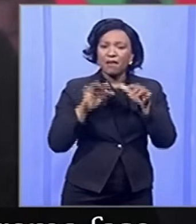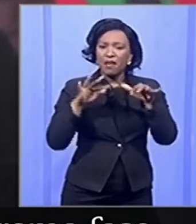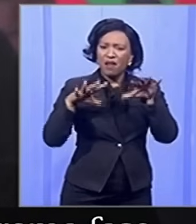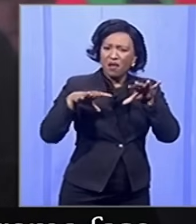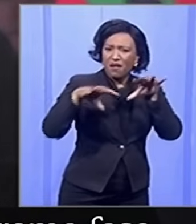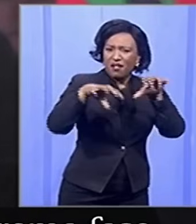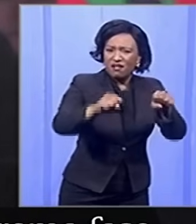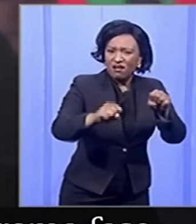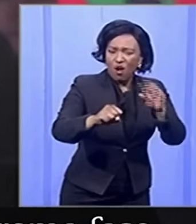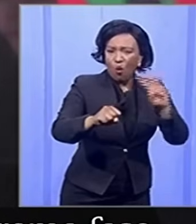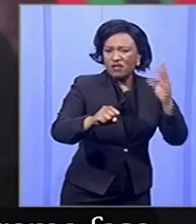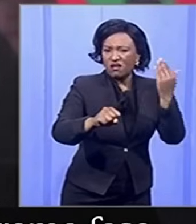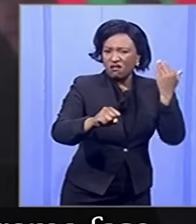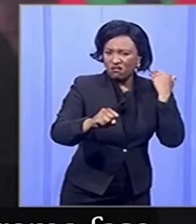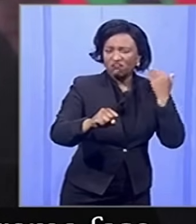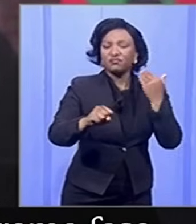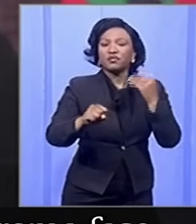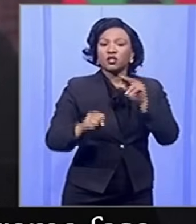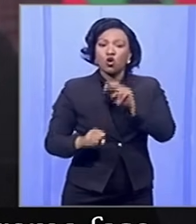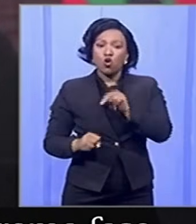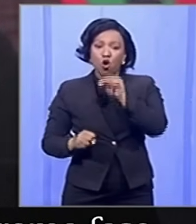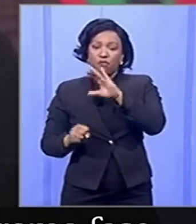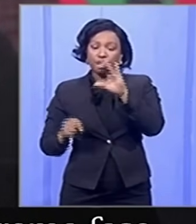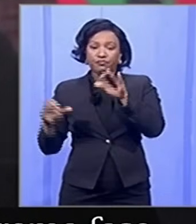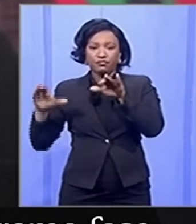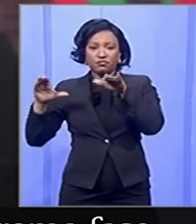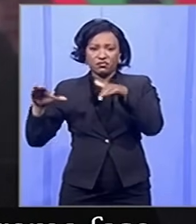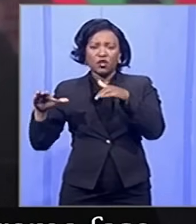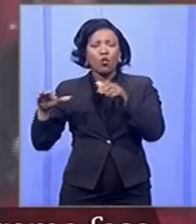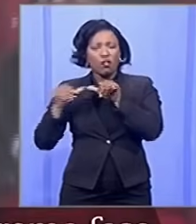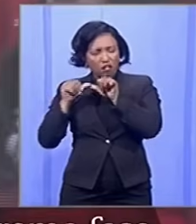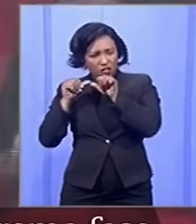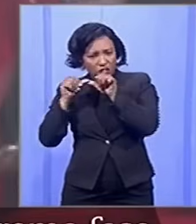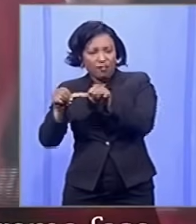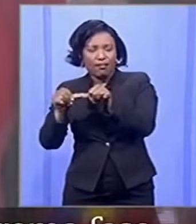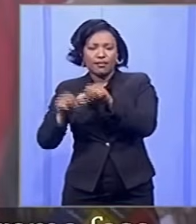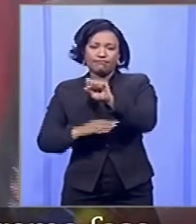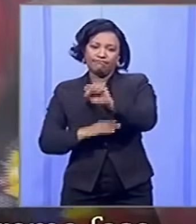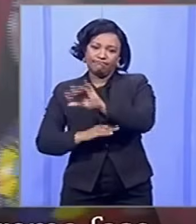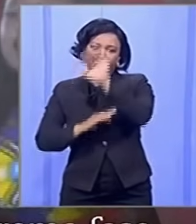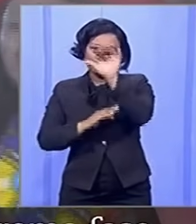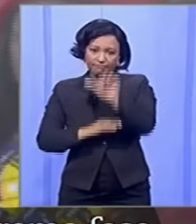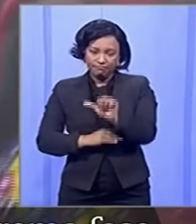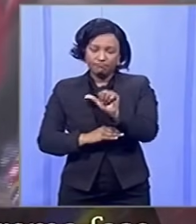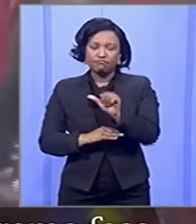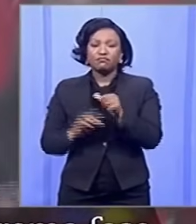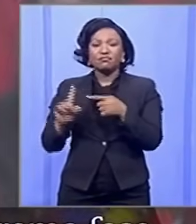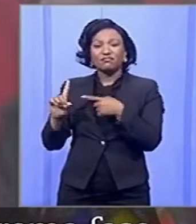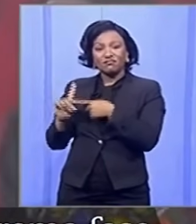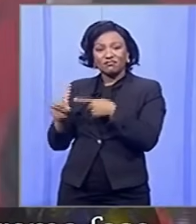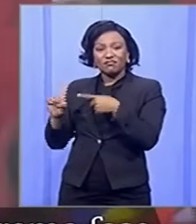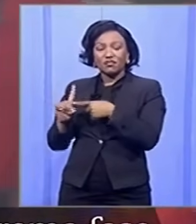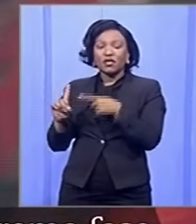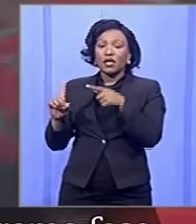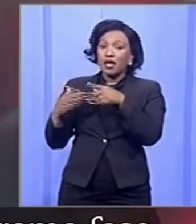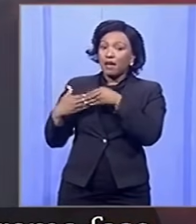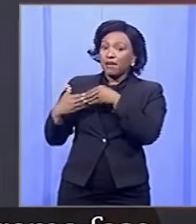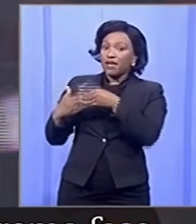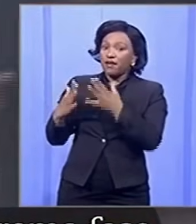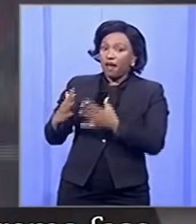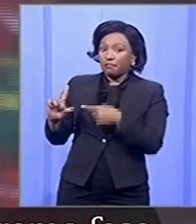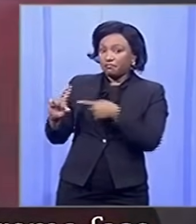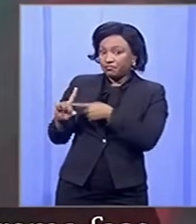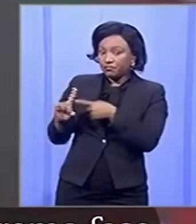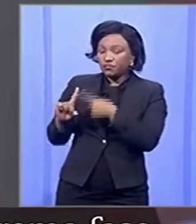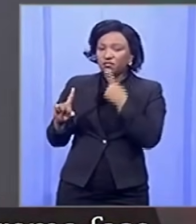Cape will be returned in the hands of Africans. Moetapele yo wa EFF o lemošitše maloko a gabe gore ba epeye